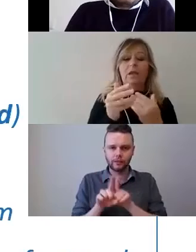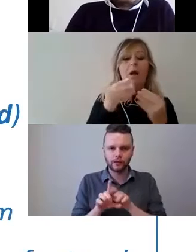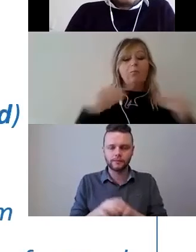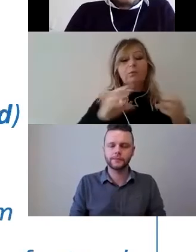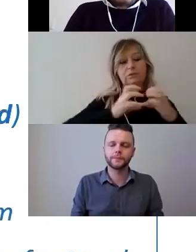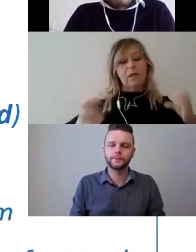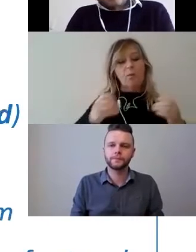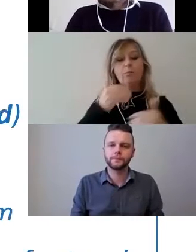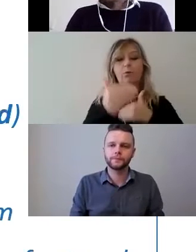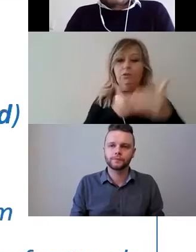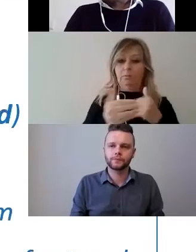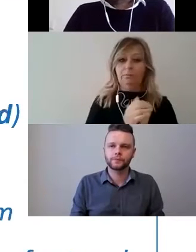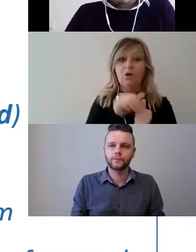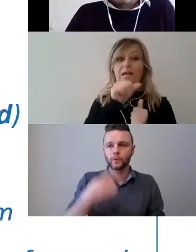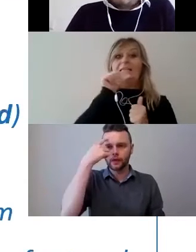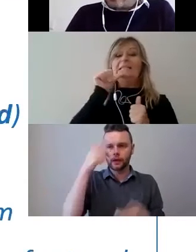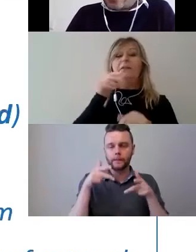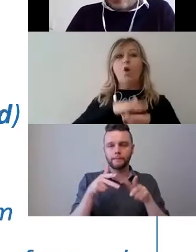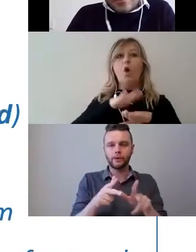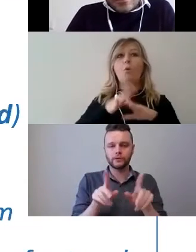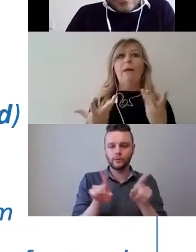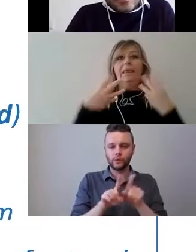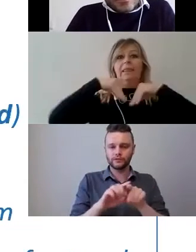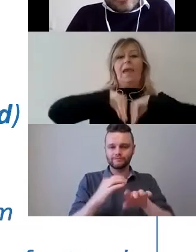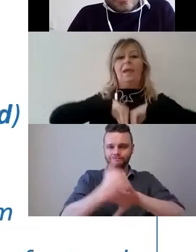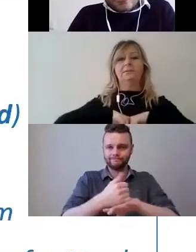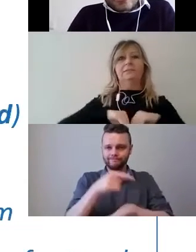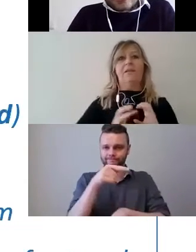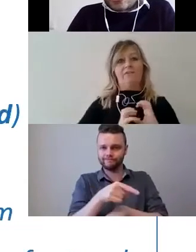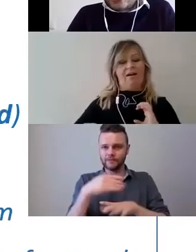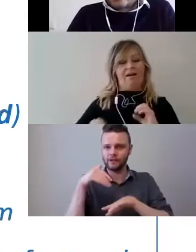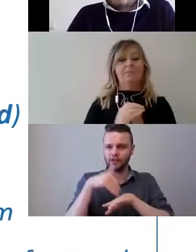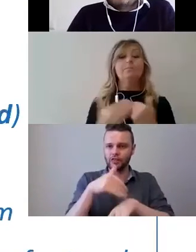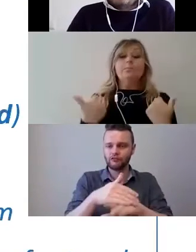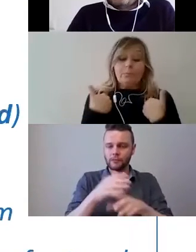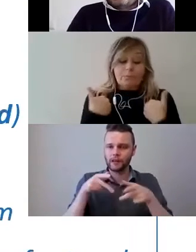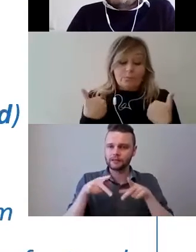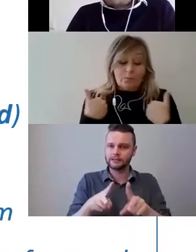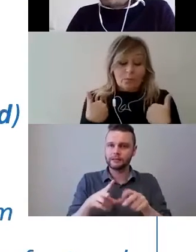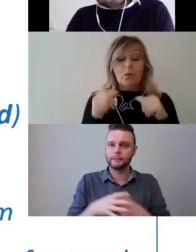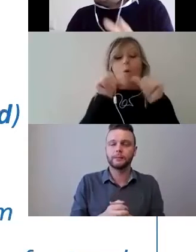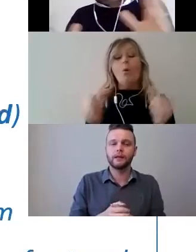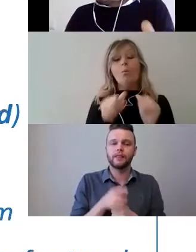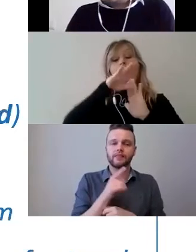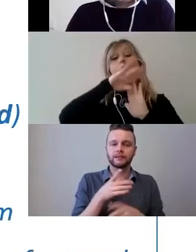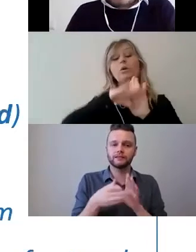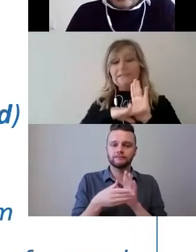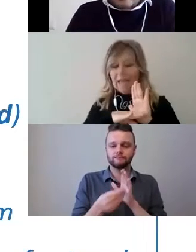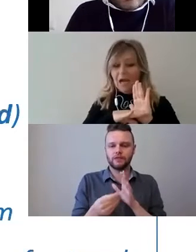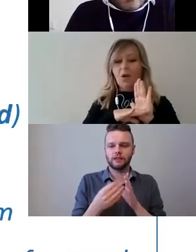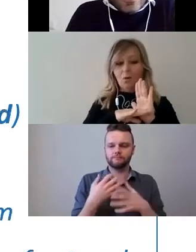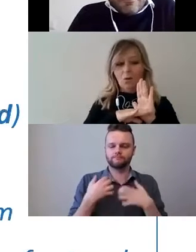think that a model that can also be implemented in the criminal judicial system is a model that is inspired,